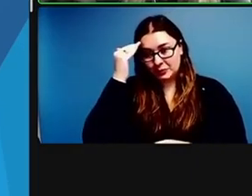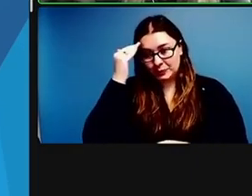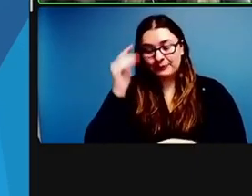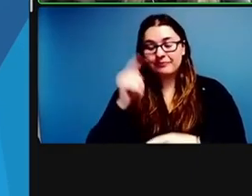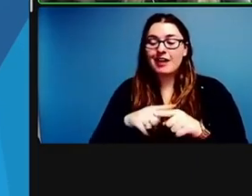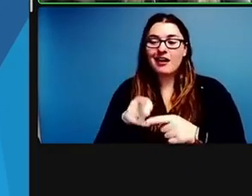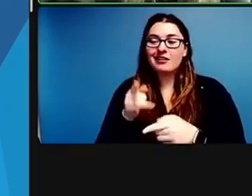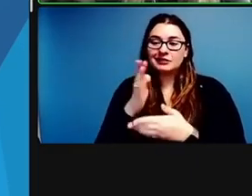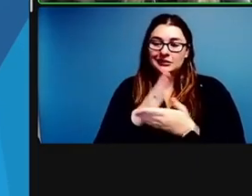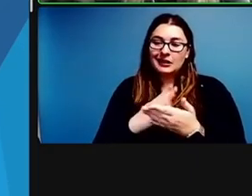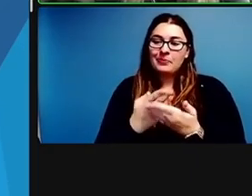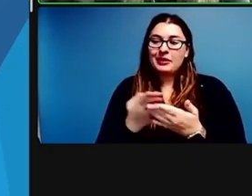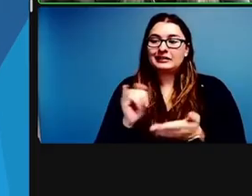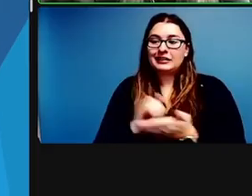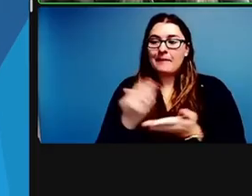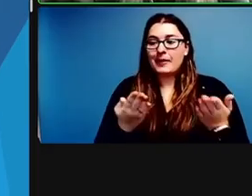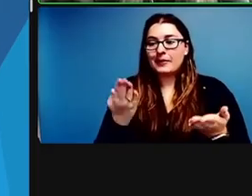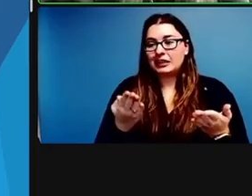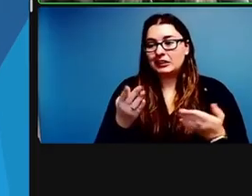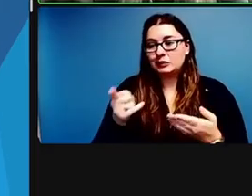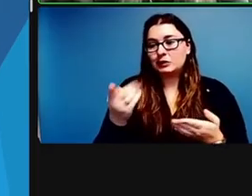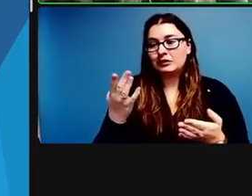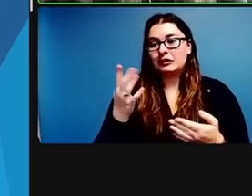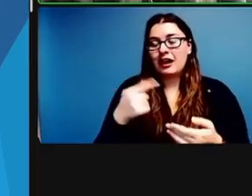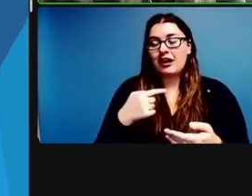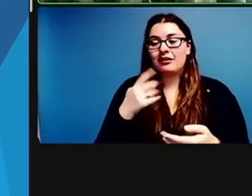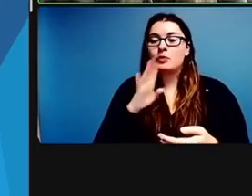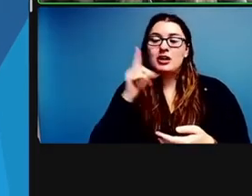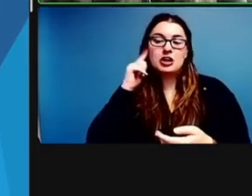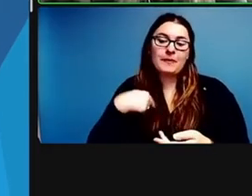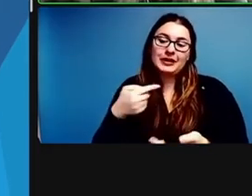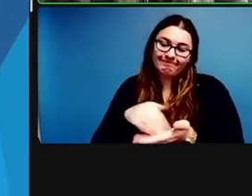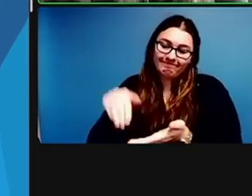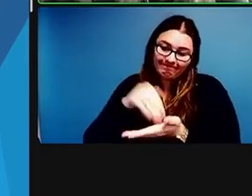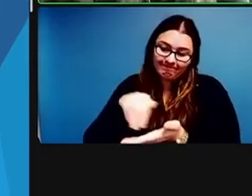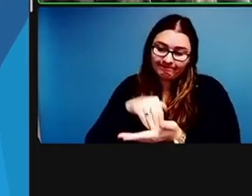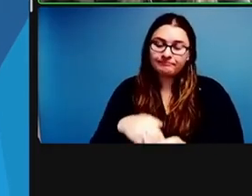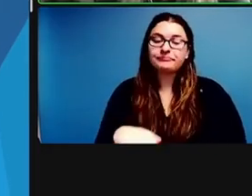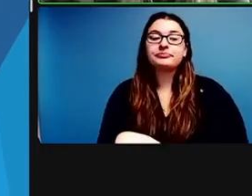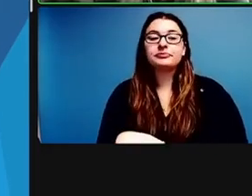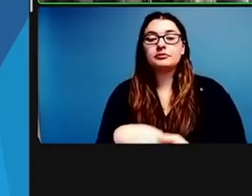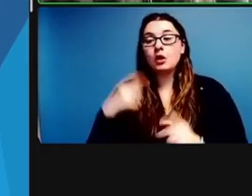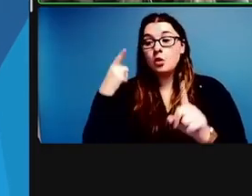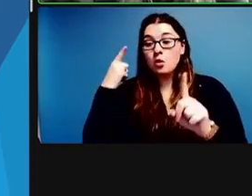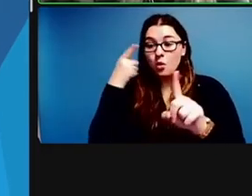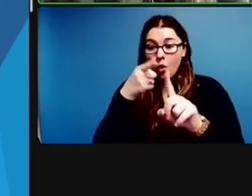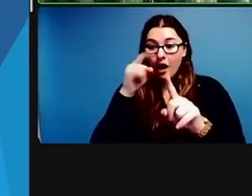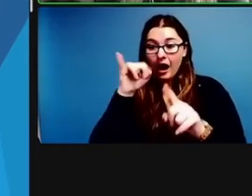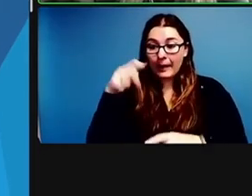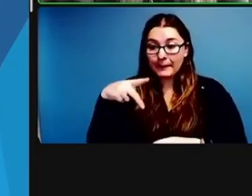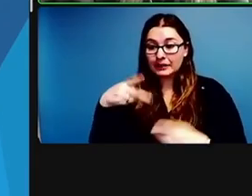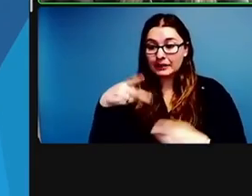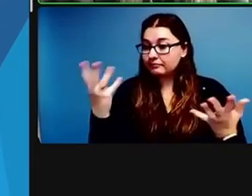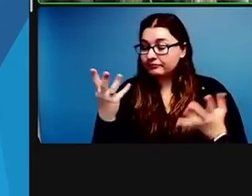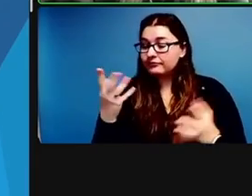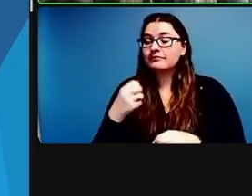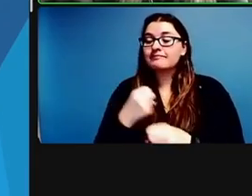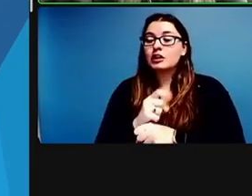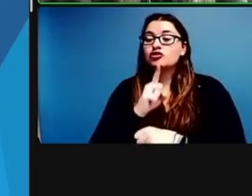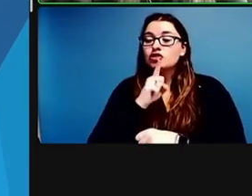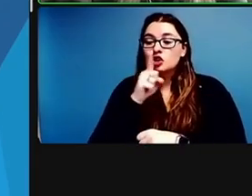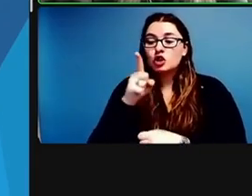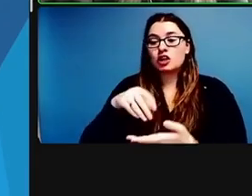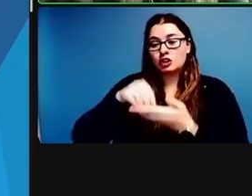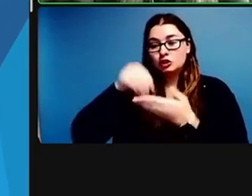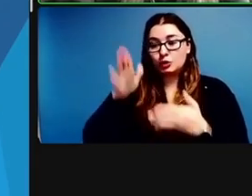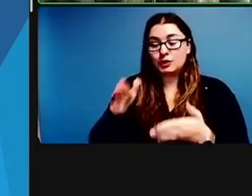are some of the things that you might hear me say today. And the goal of an IEP is to ensure a